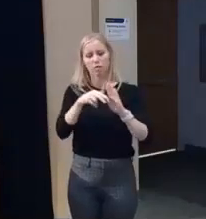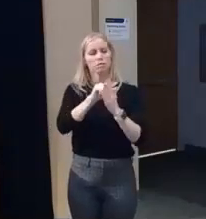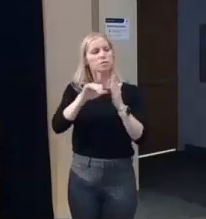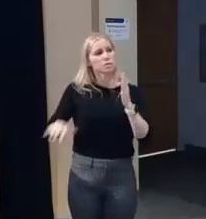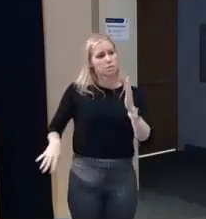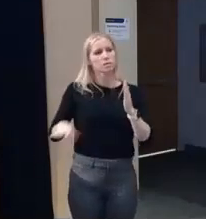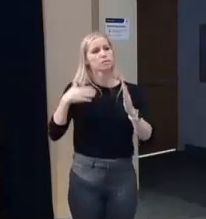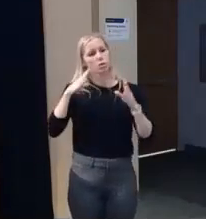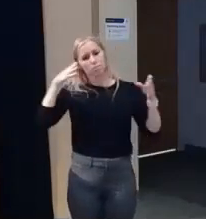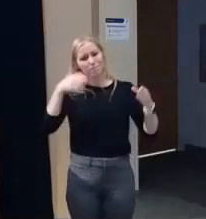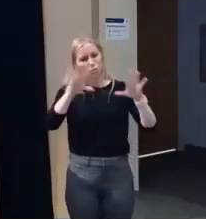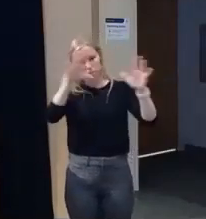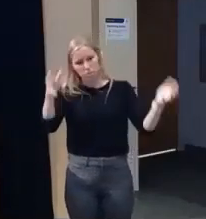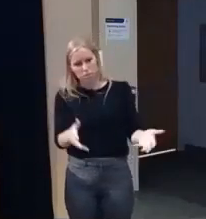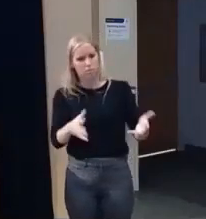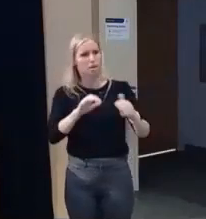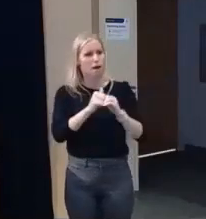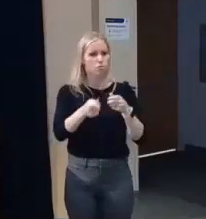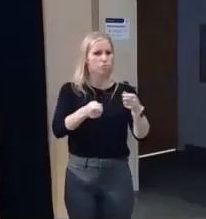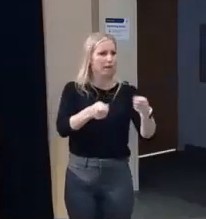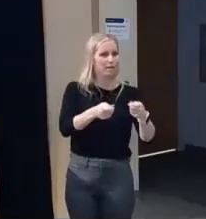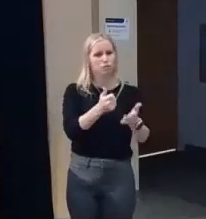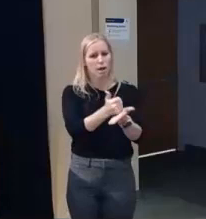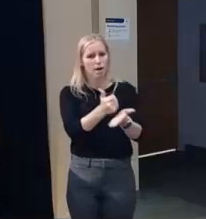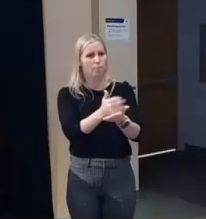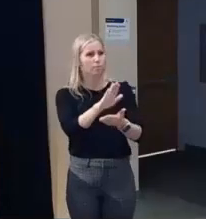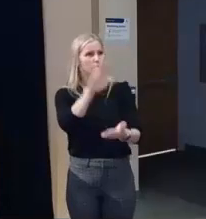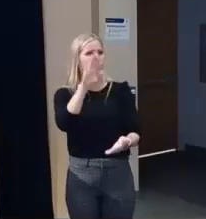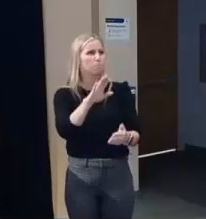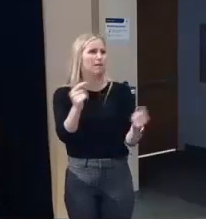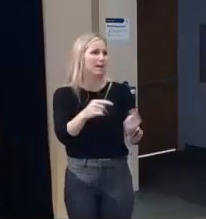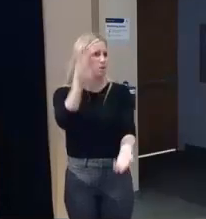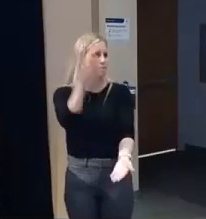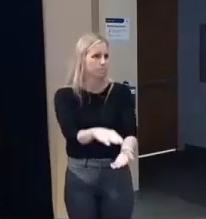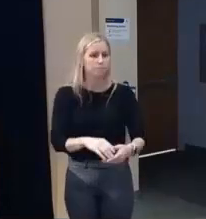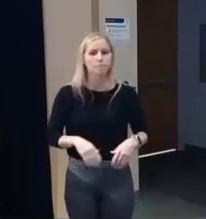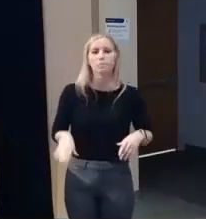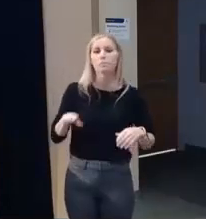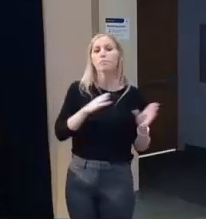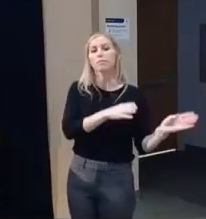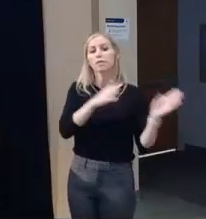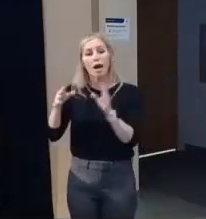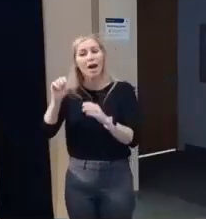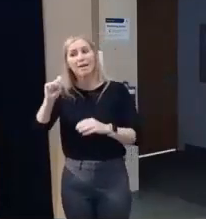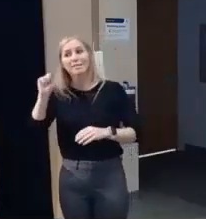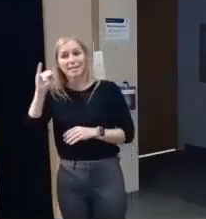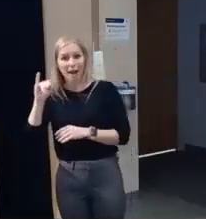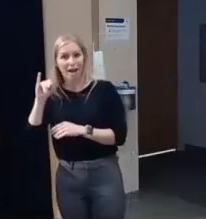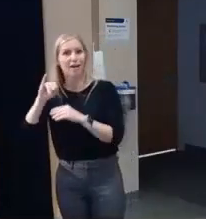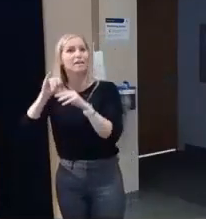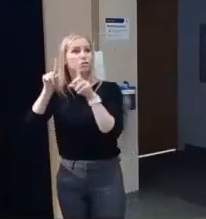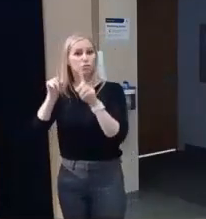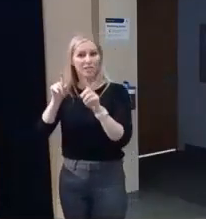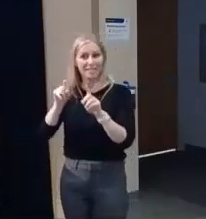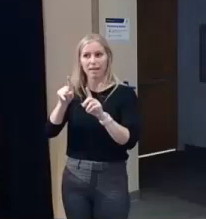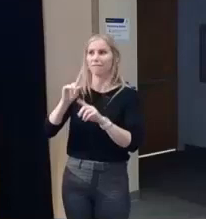We've also included expanded STI screening, and for the first time this year, Strong Recovery